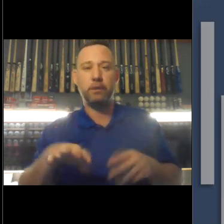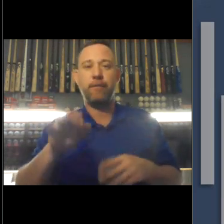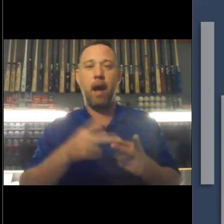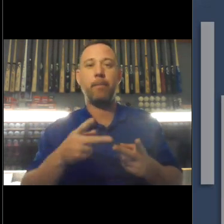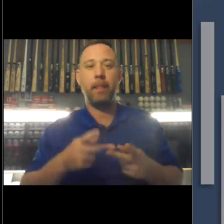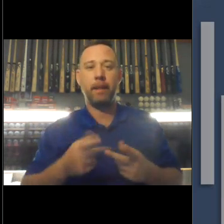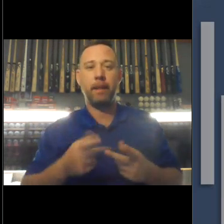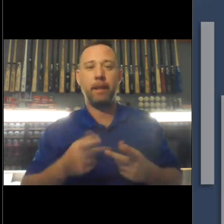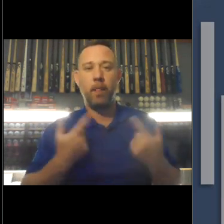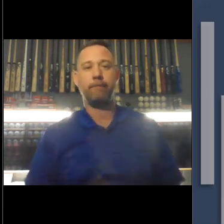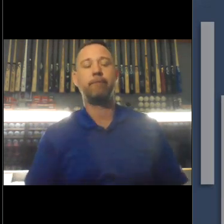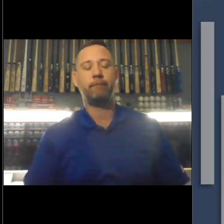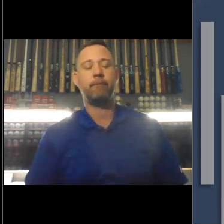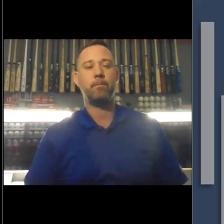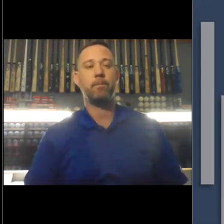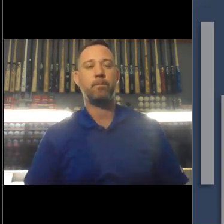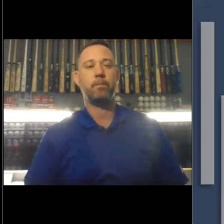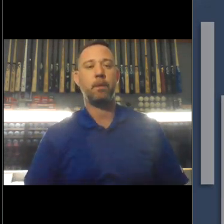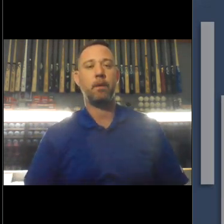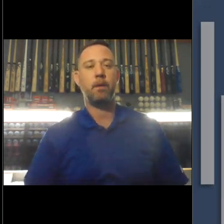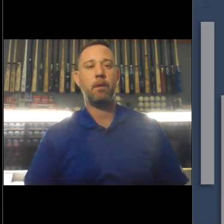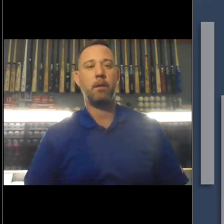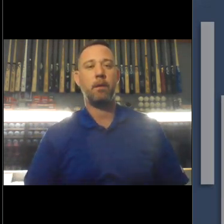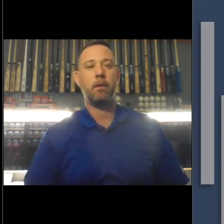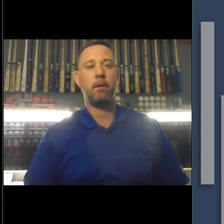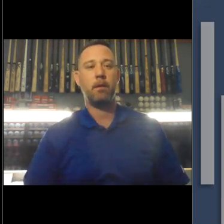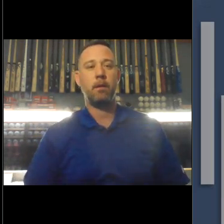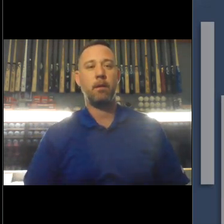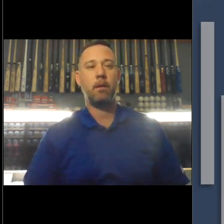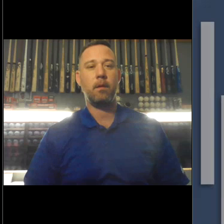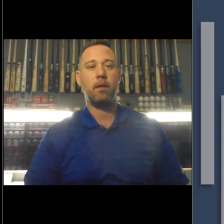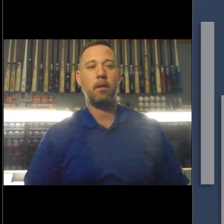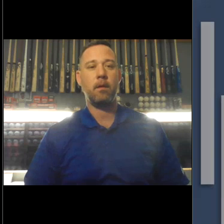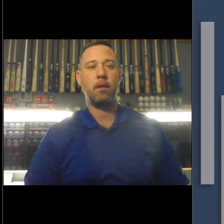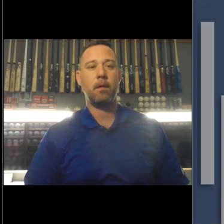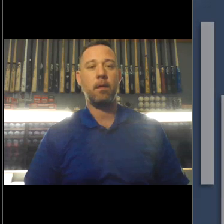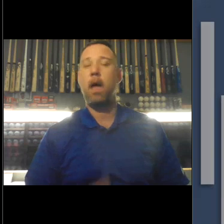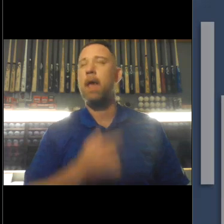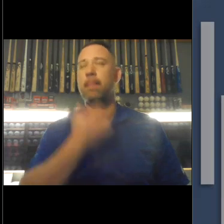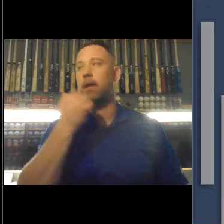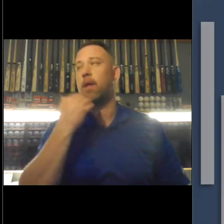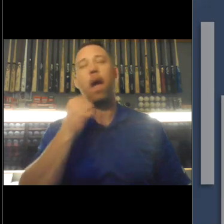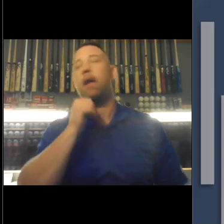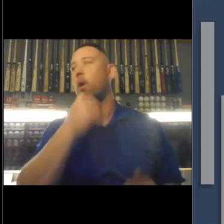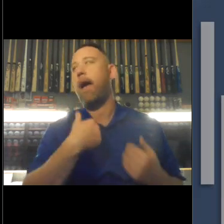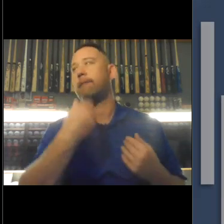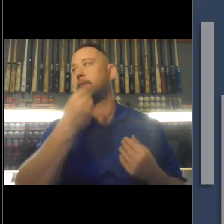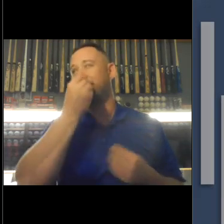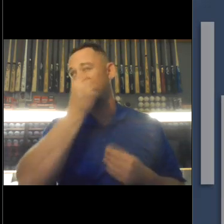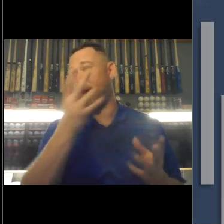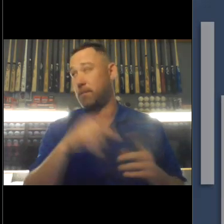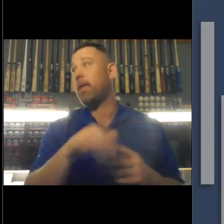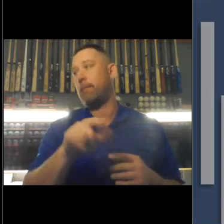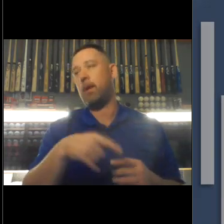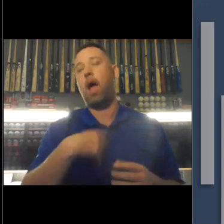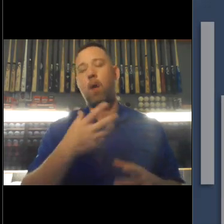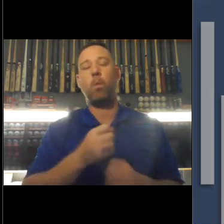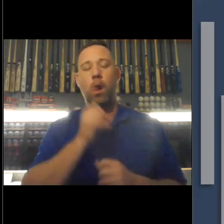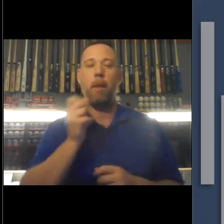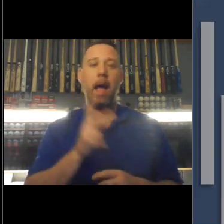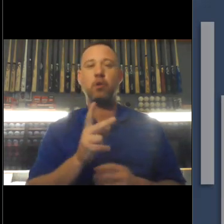live. Yeah, thank you for that. I don't have information on that, but I will commit to having staff get back to you with